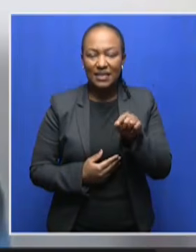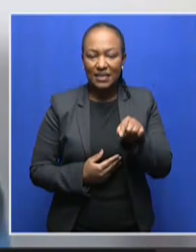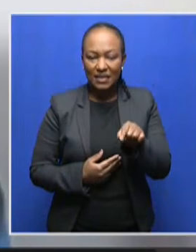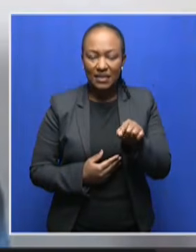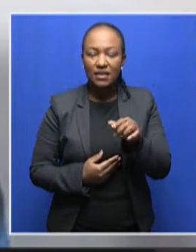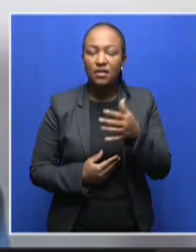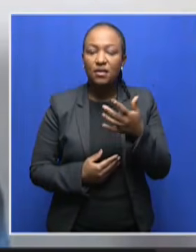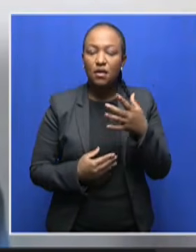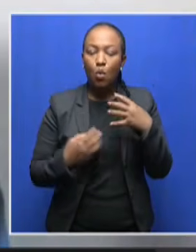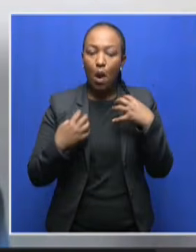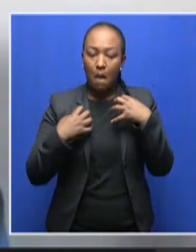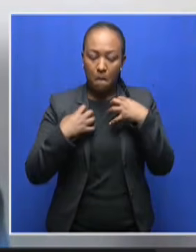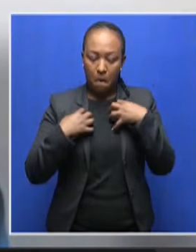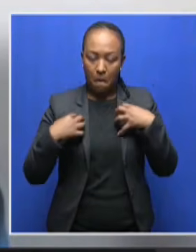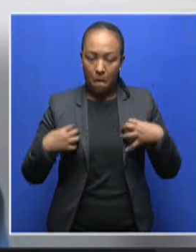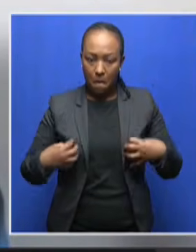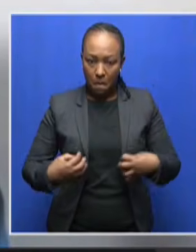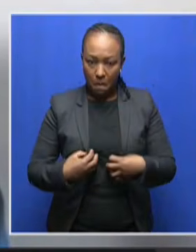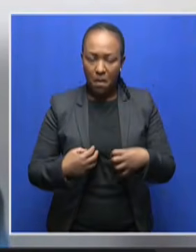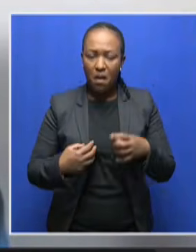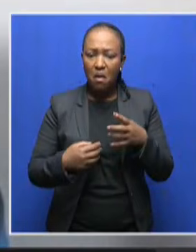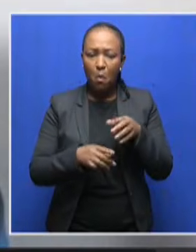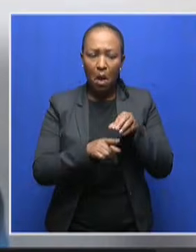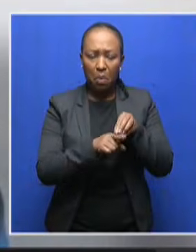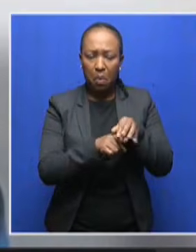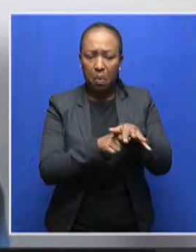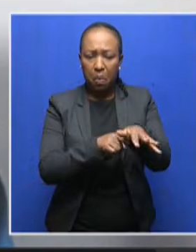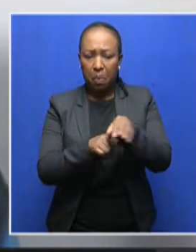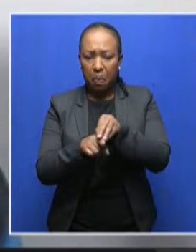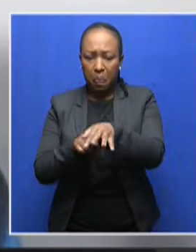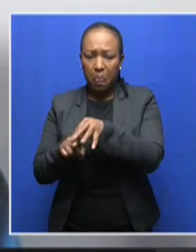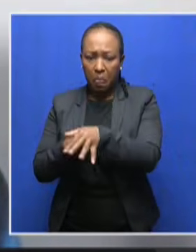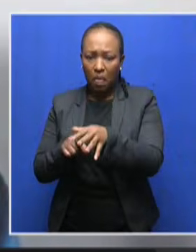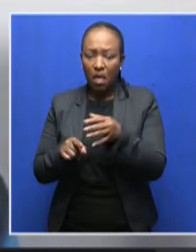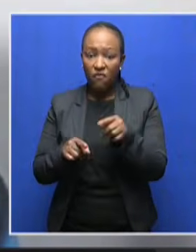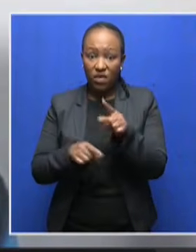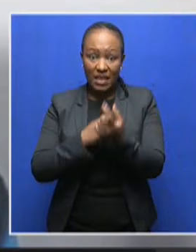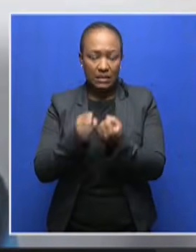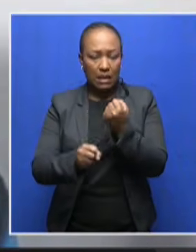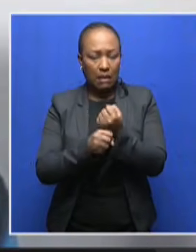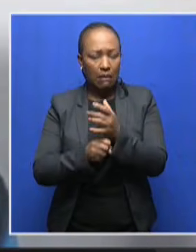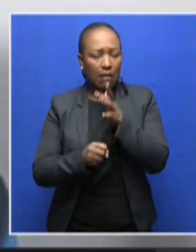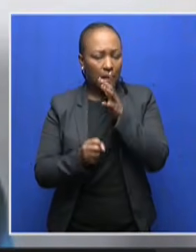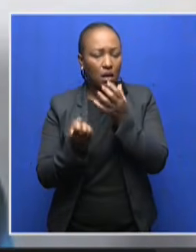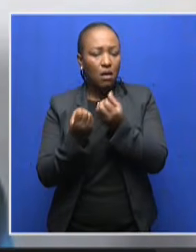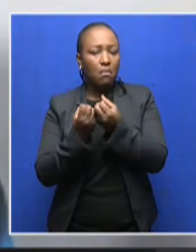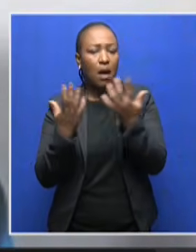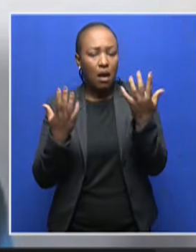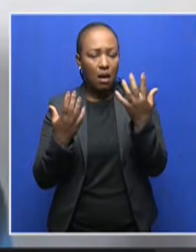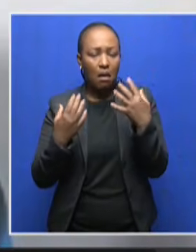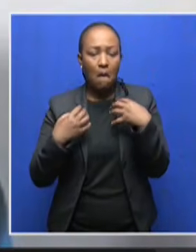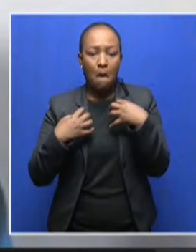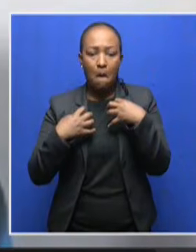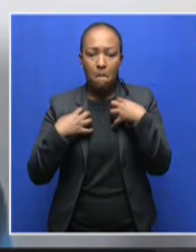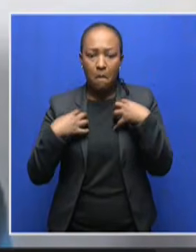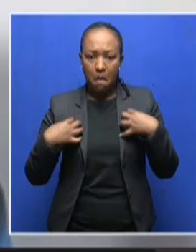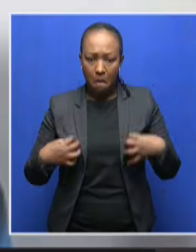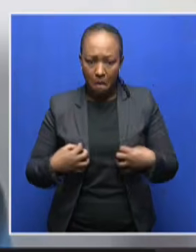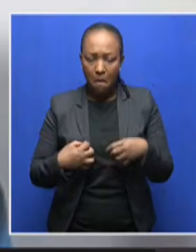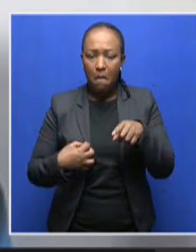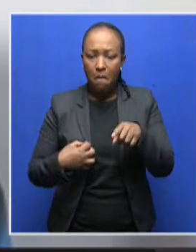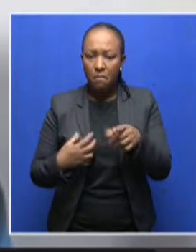measles cases, over 3,500 cases reported this year alone. Now, to some extent, measles is sort of the canary in the mine,